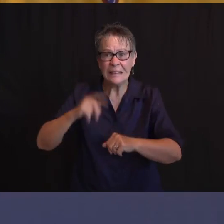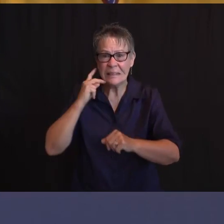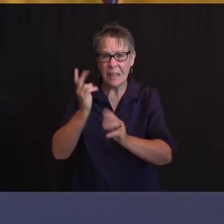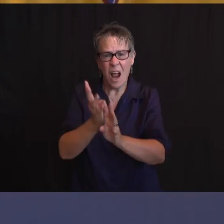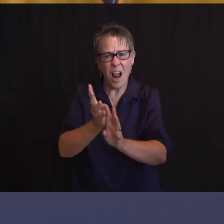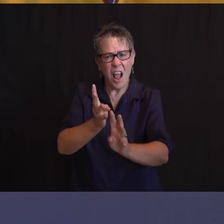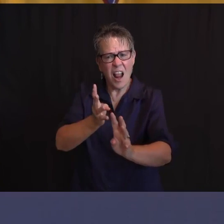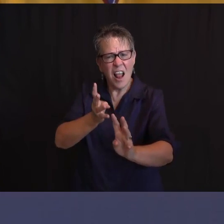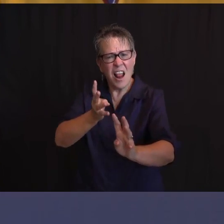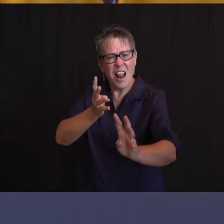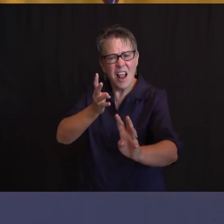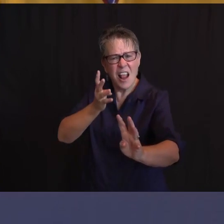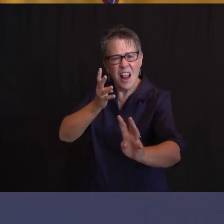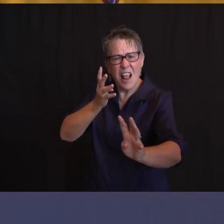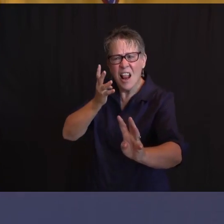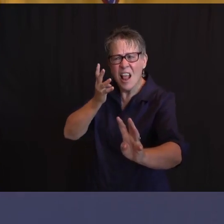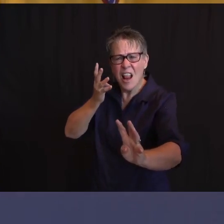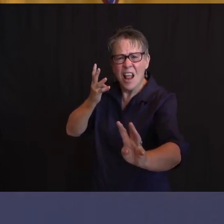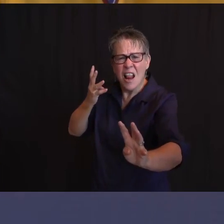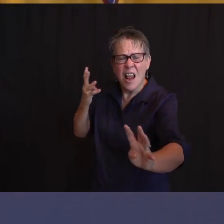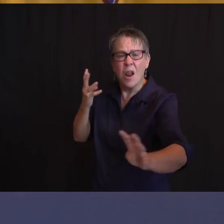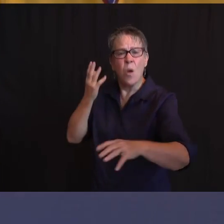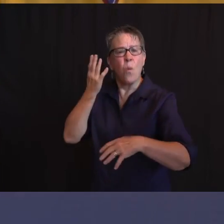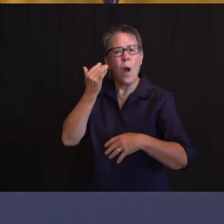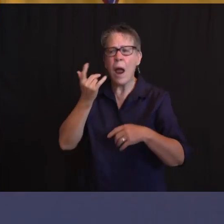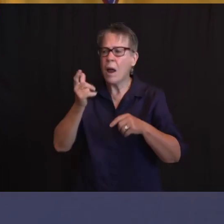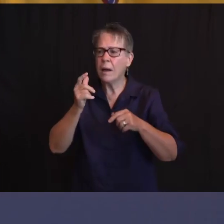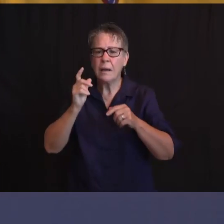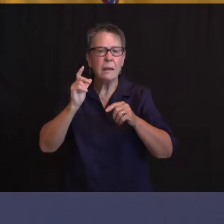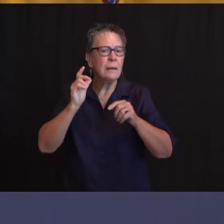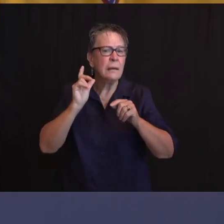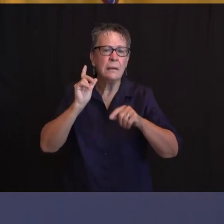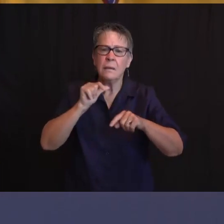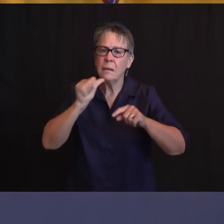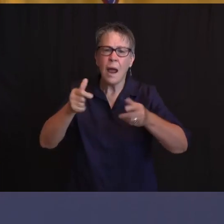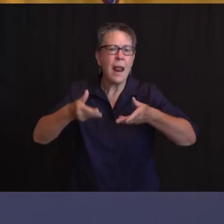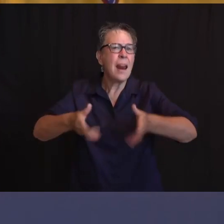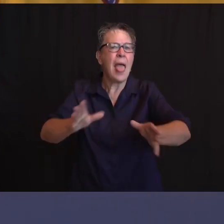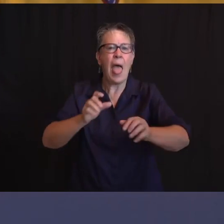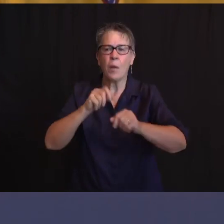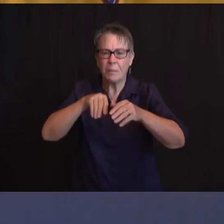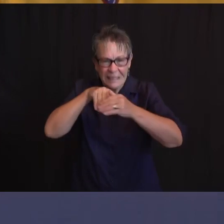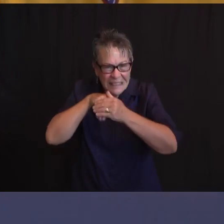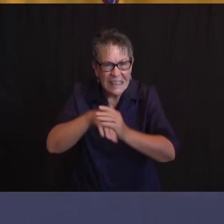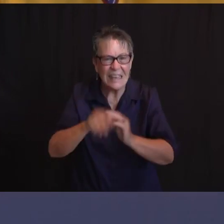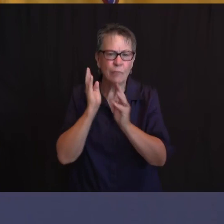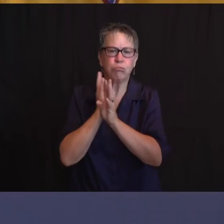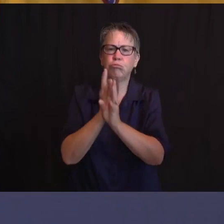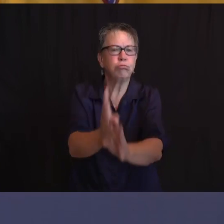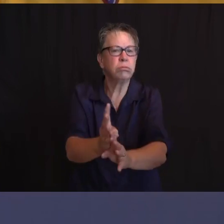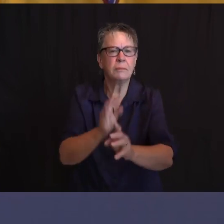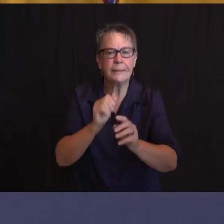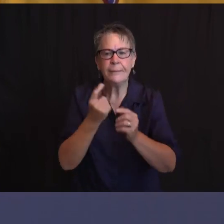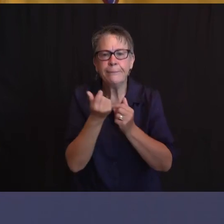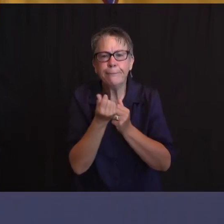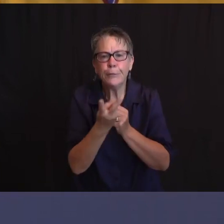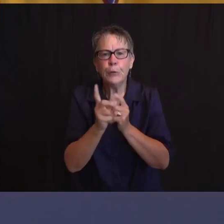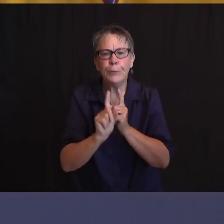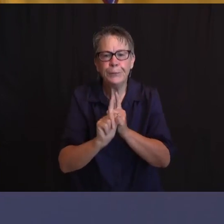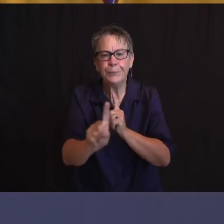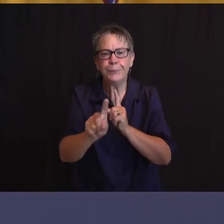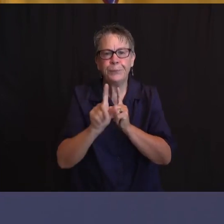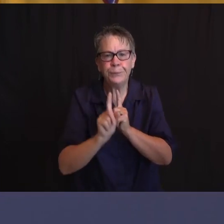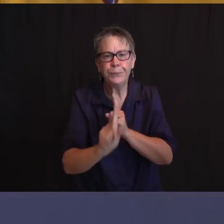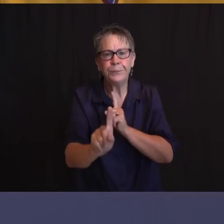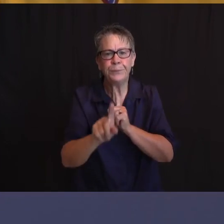cetera. But the answer's got to be yes in terms of looking at extensions. No news today, but if this doesn't, if we don't see a